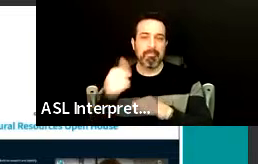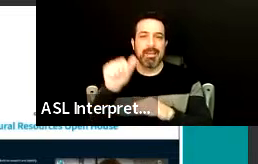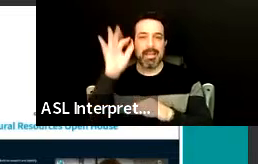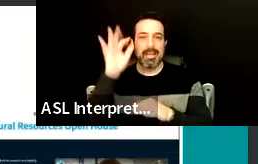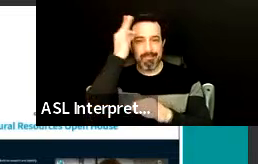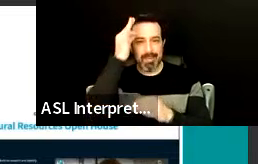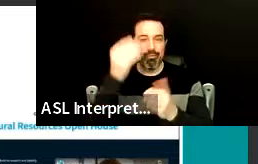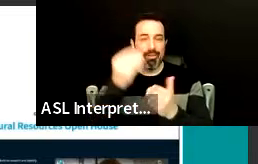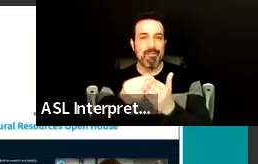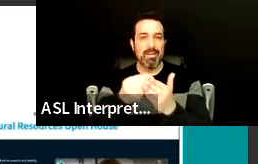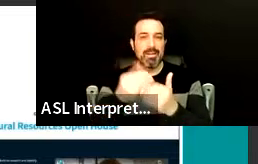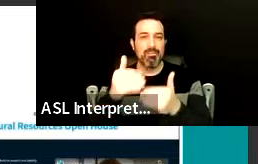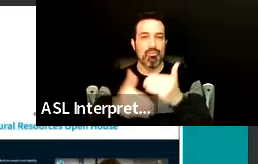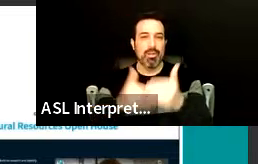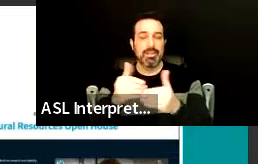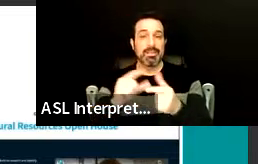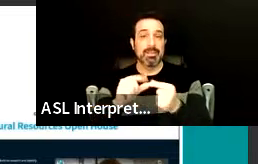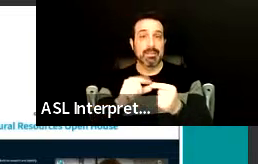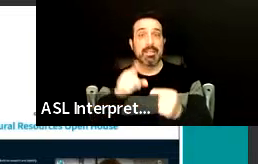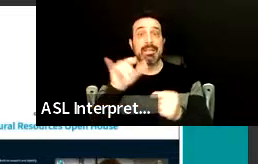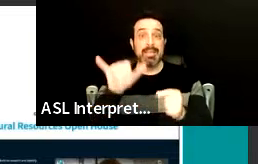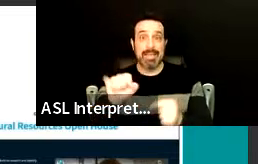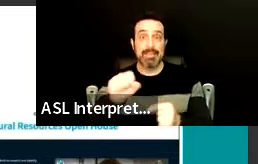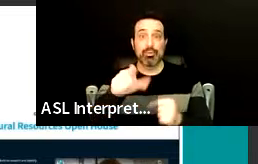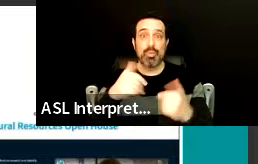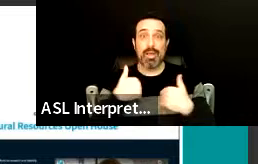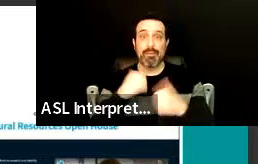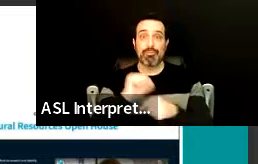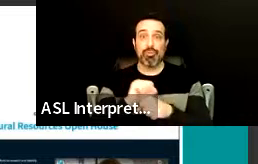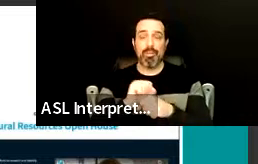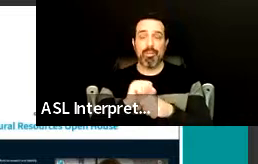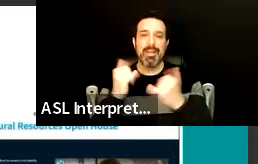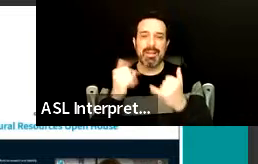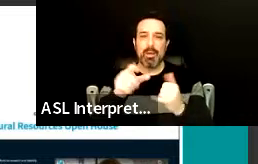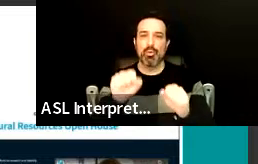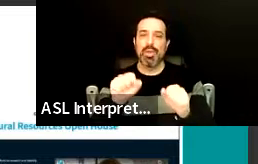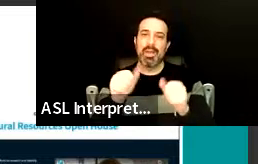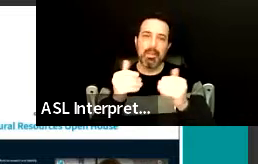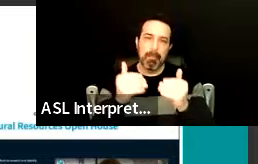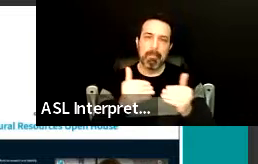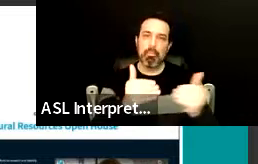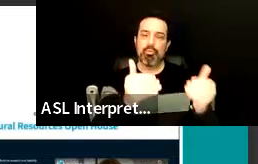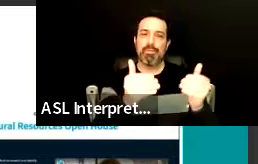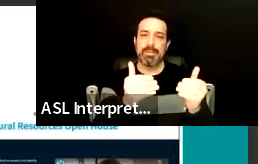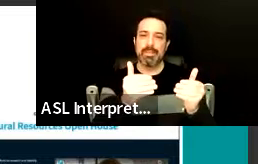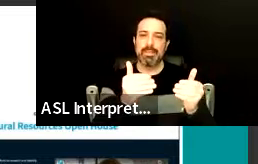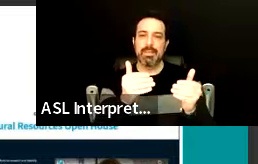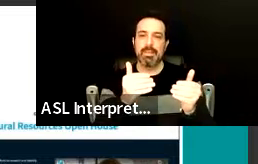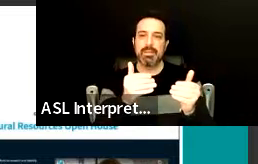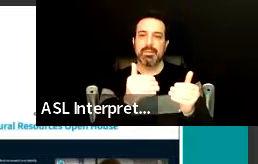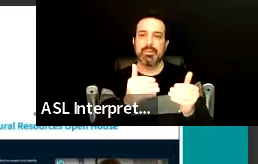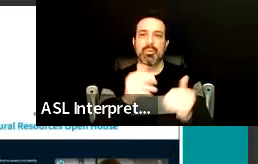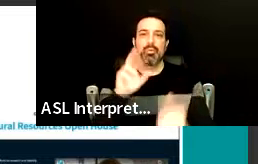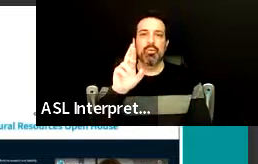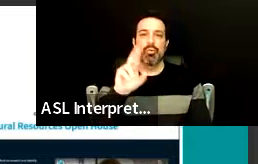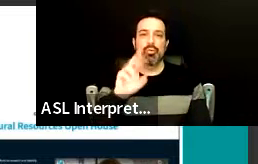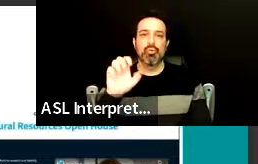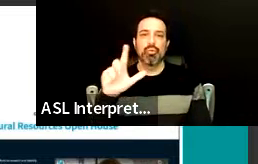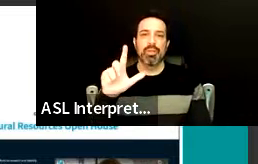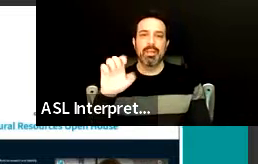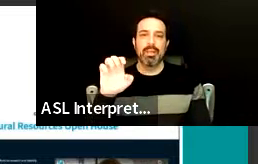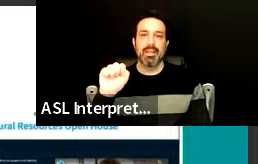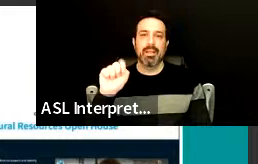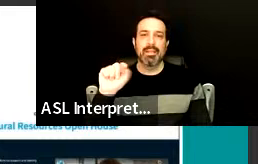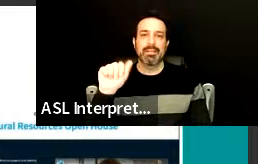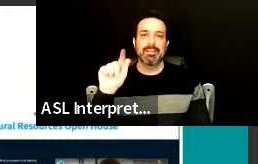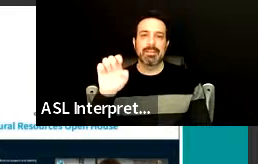funded process that says, yes, you have a job. Now you can move into the real estate portion.